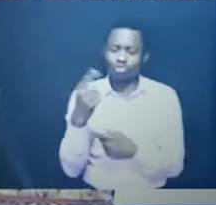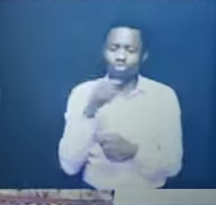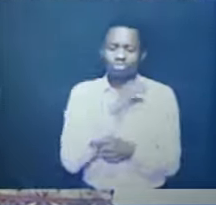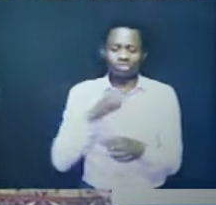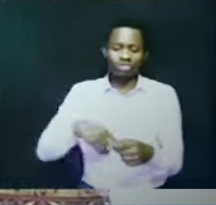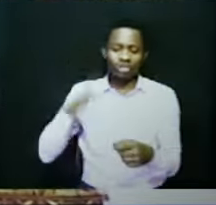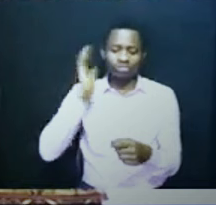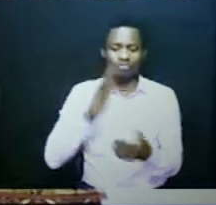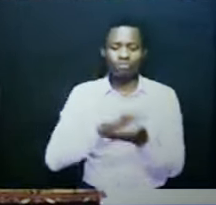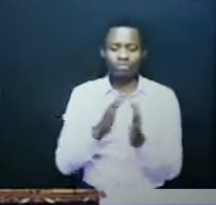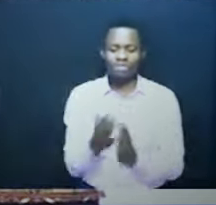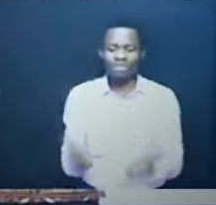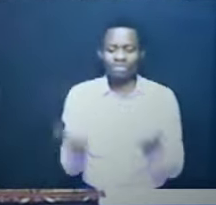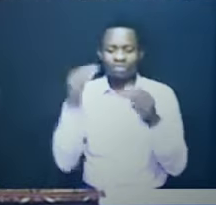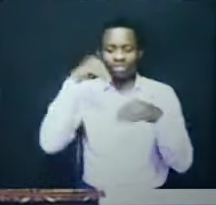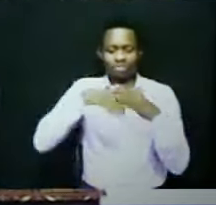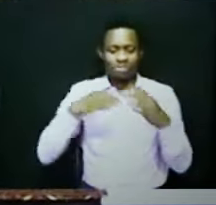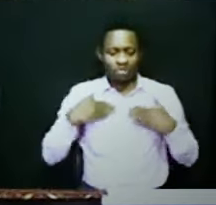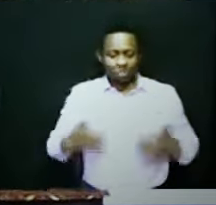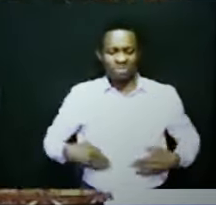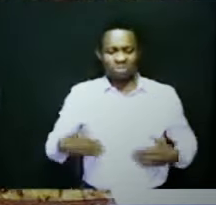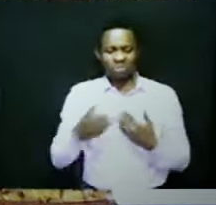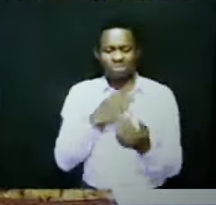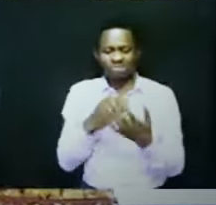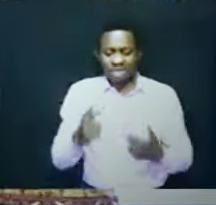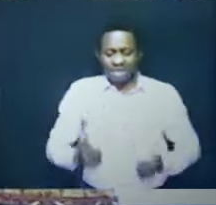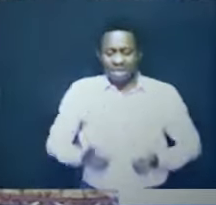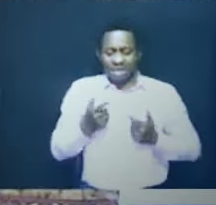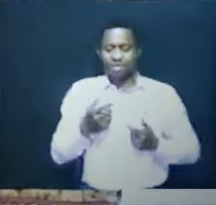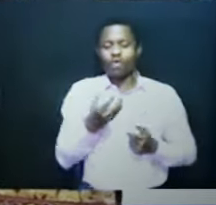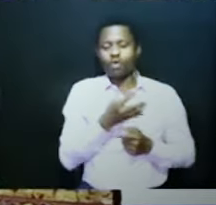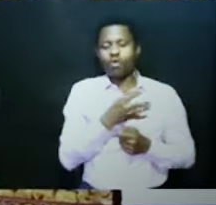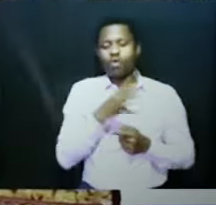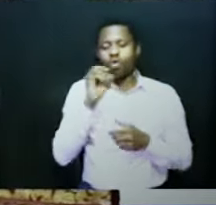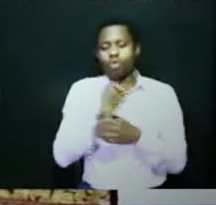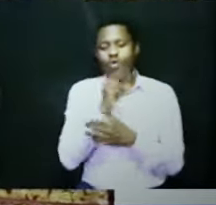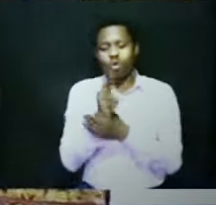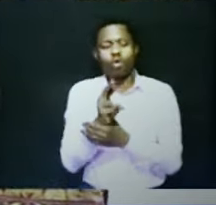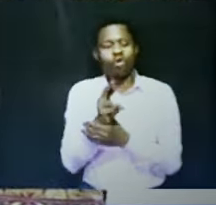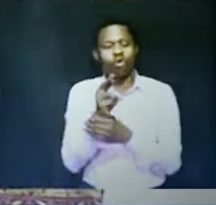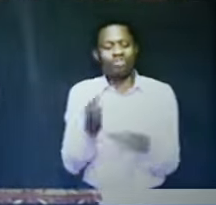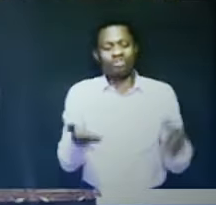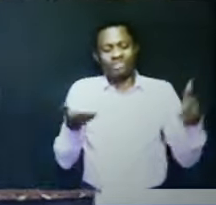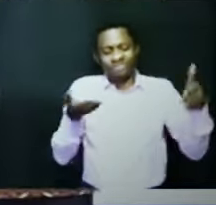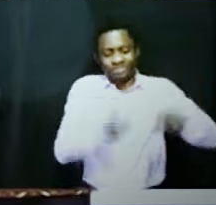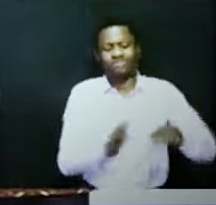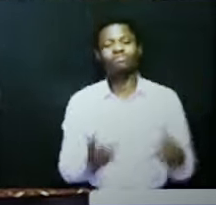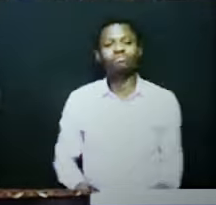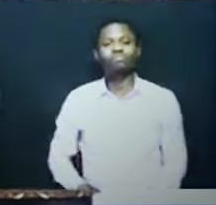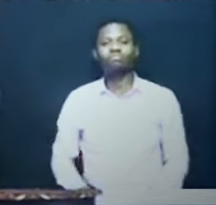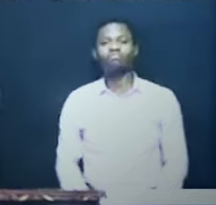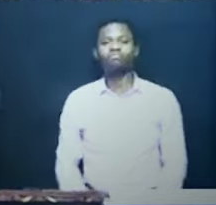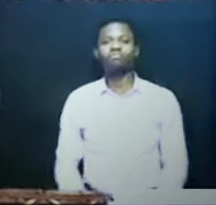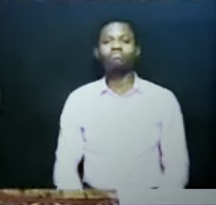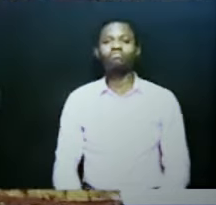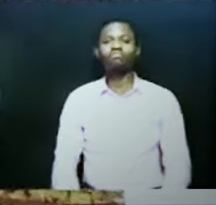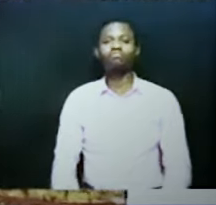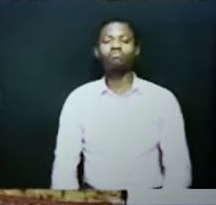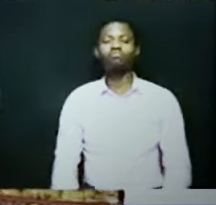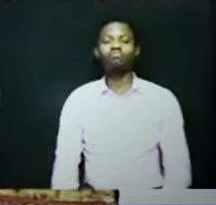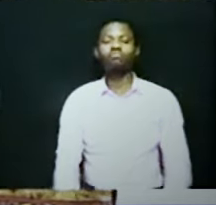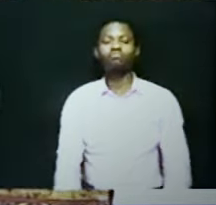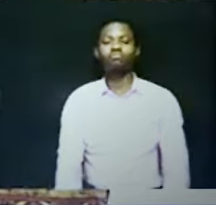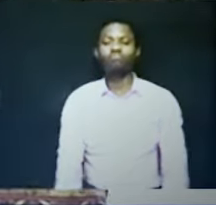by life or by death. Said ye, me share quine no, na many dasso, sir, many ring woo,